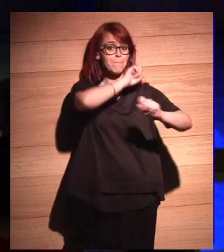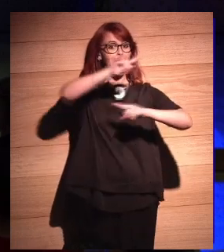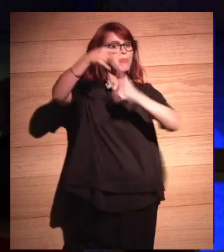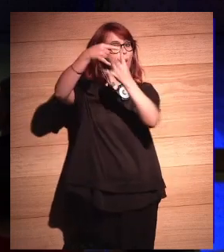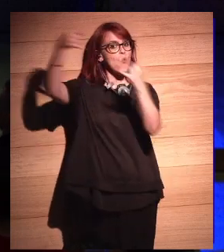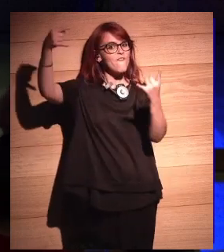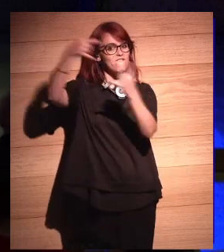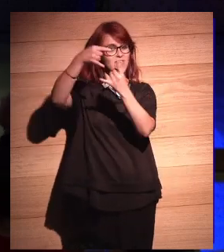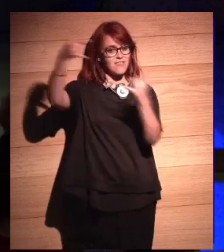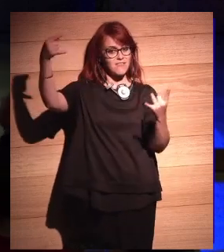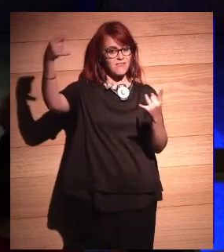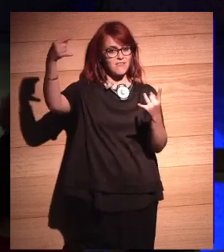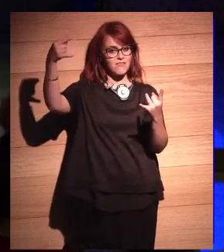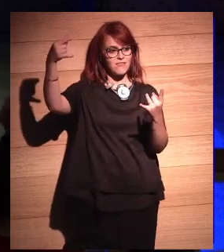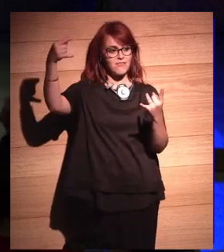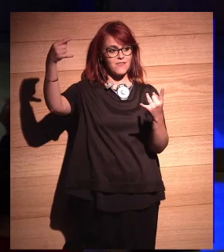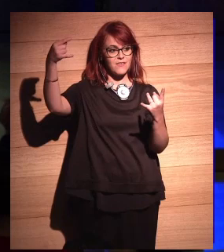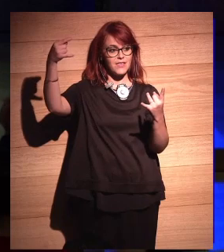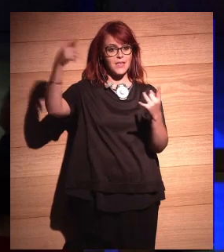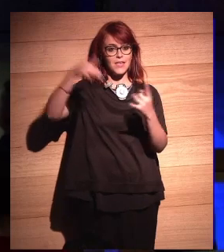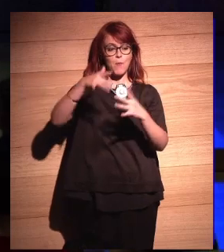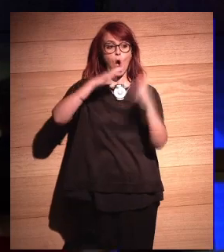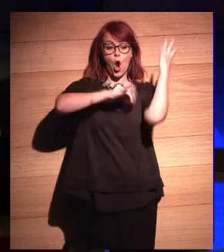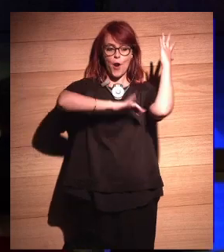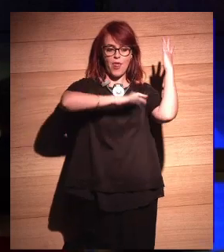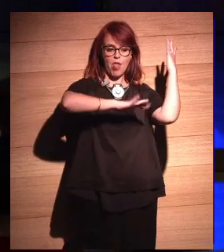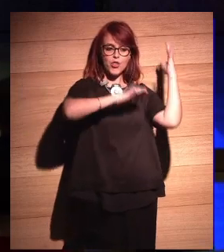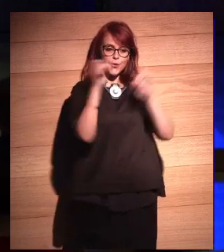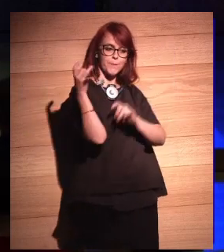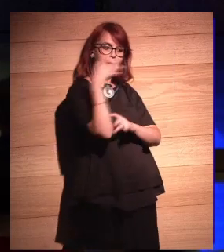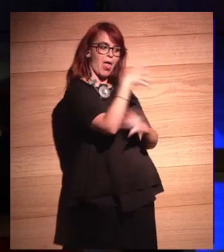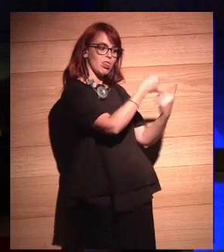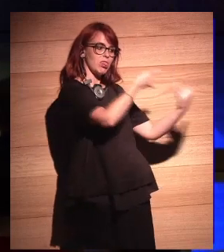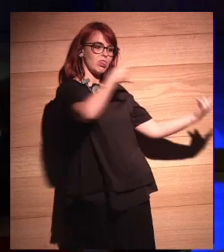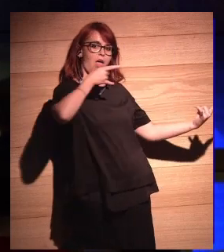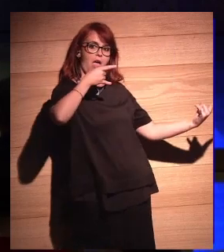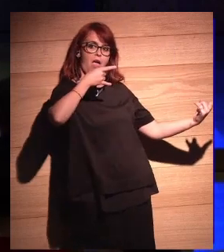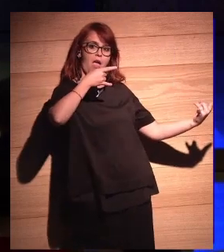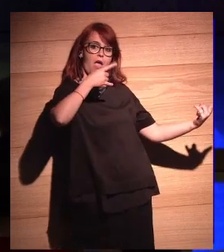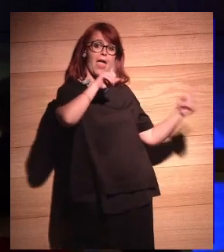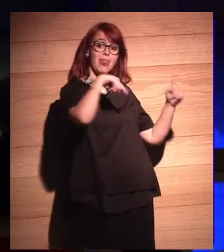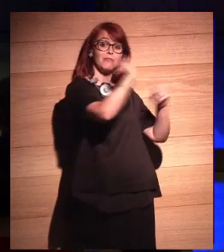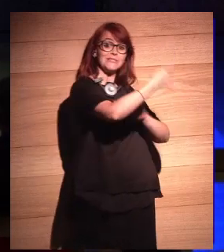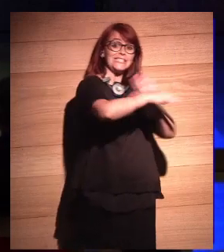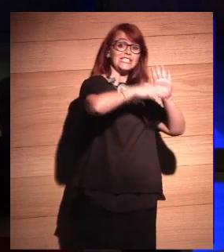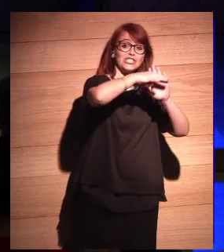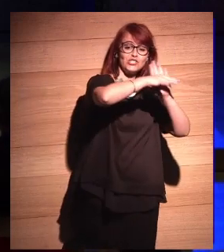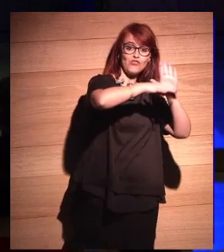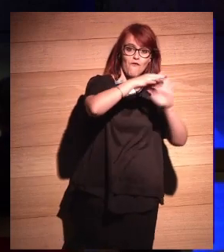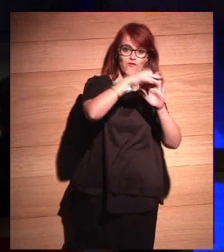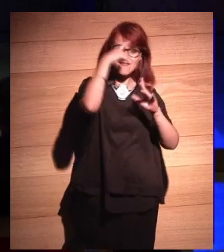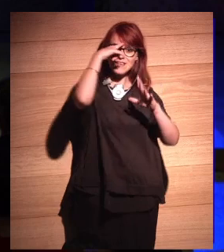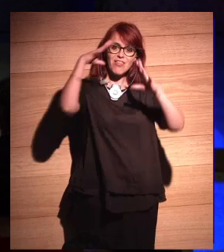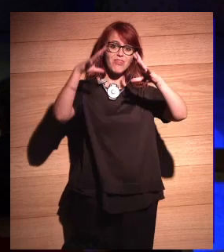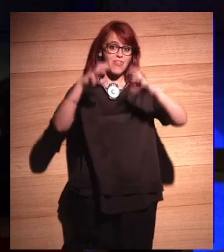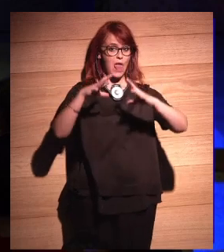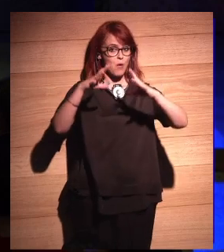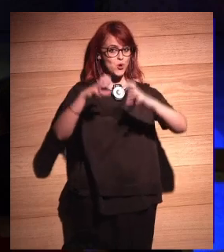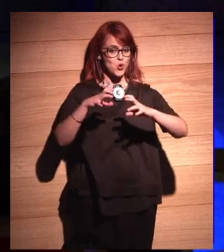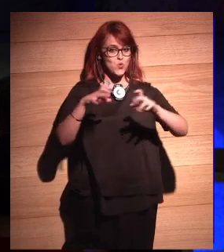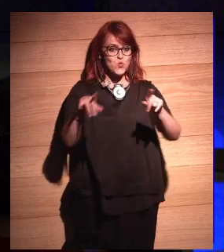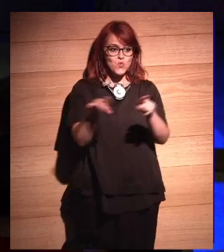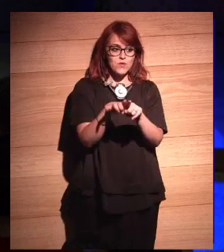that's there behind my laptop. And then in the software that kind of is the brain behind these gloves, we